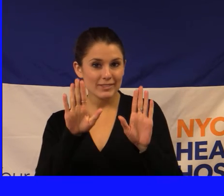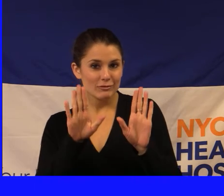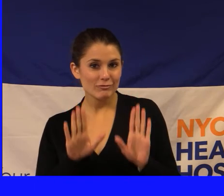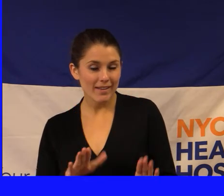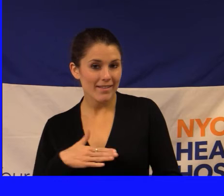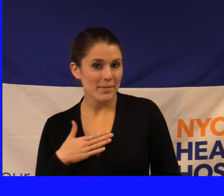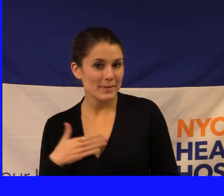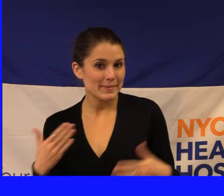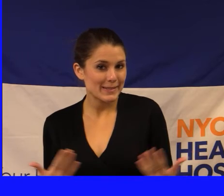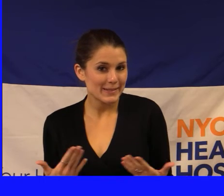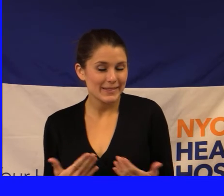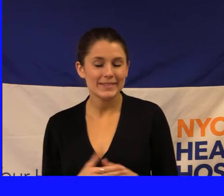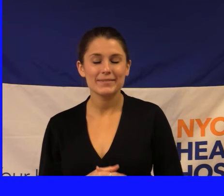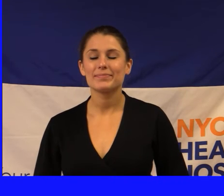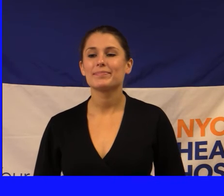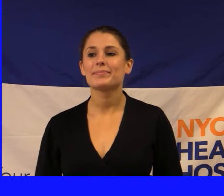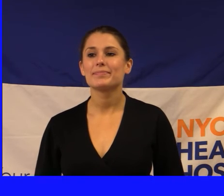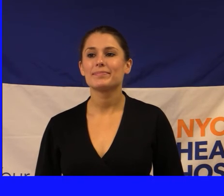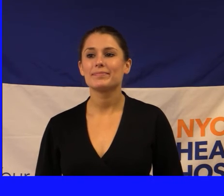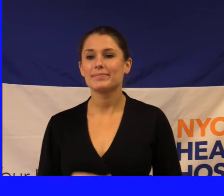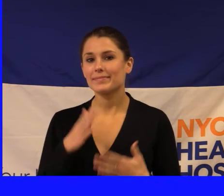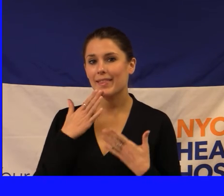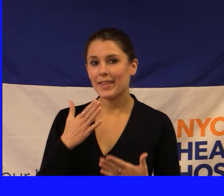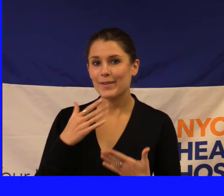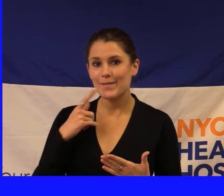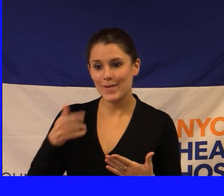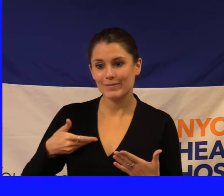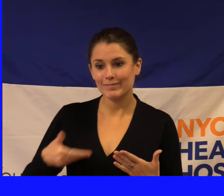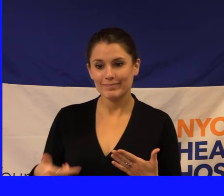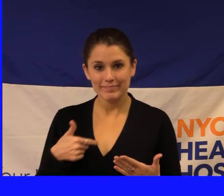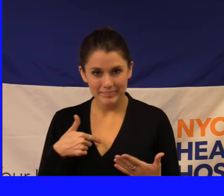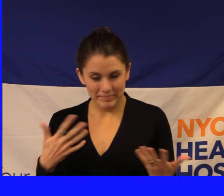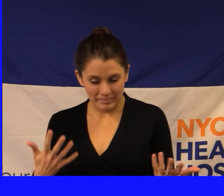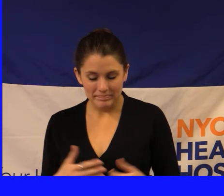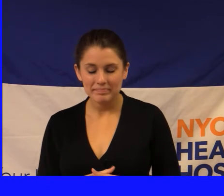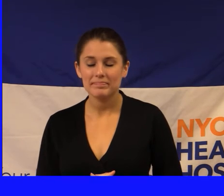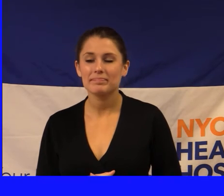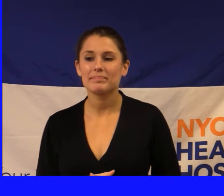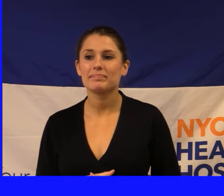Great, glad to be here. Thank you for having me. We have our